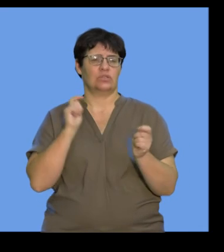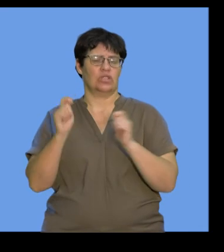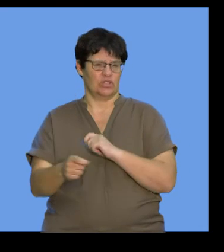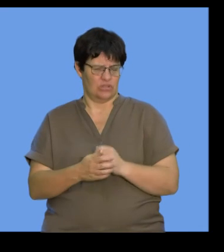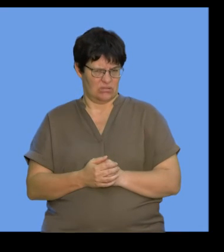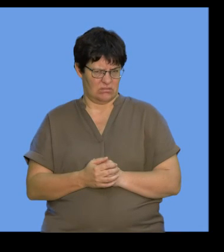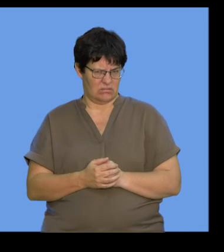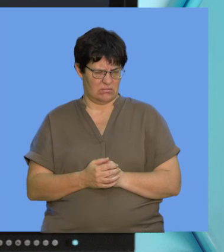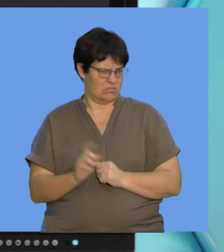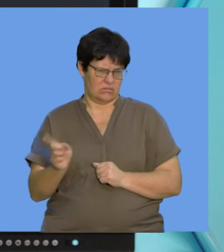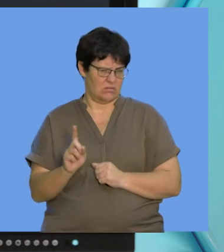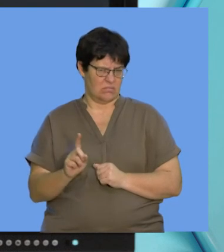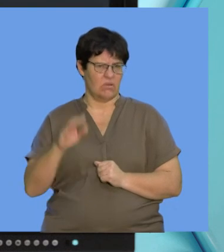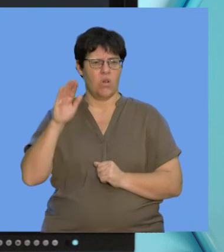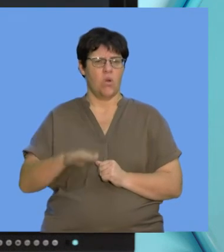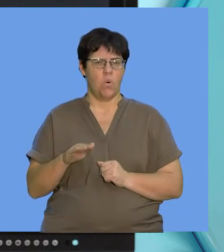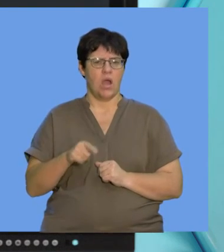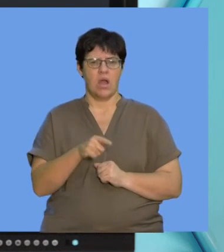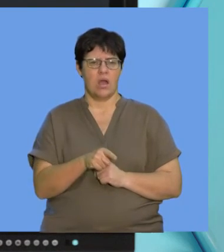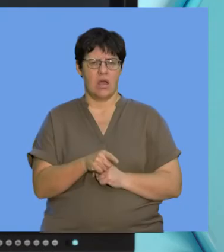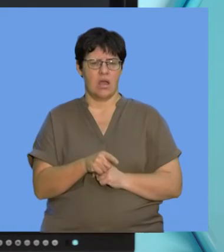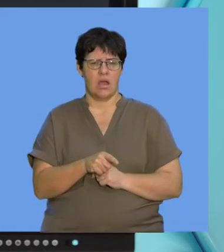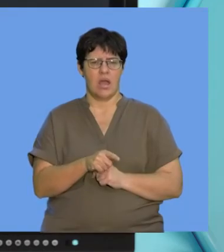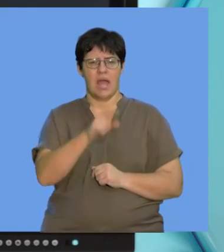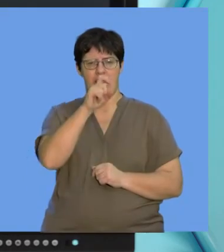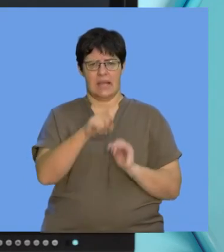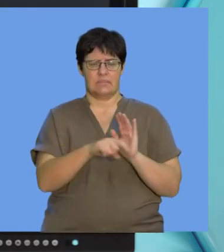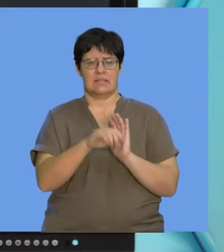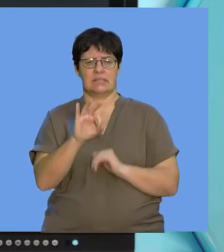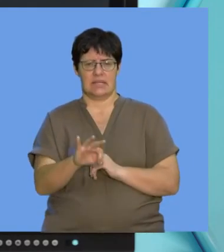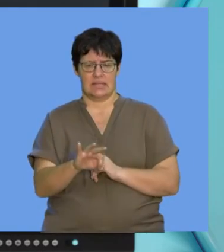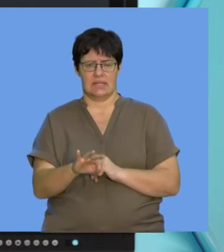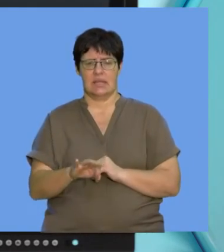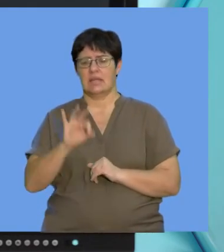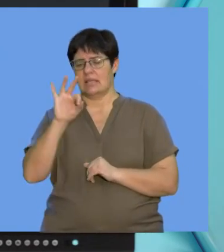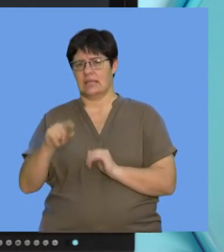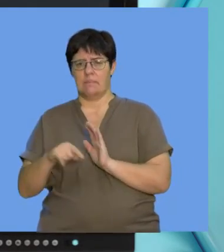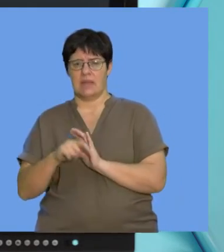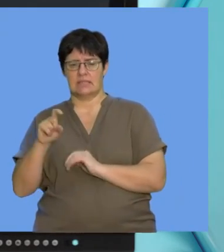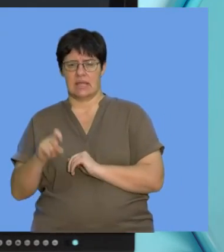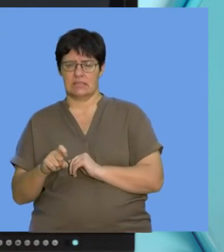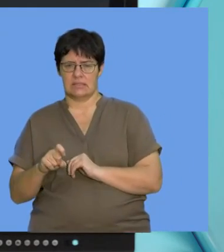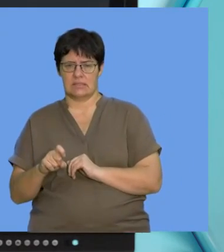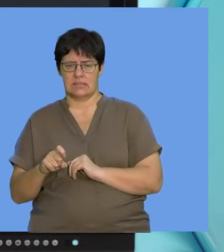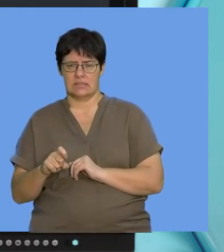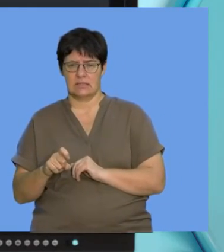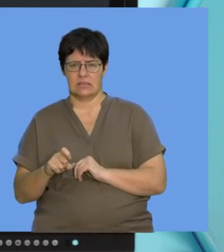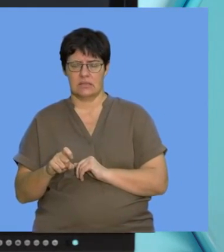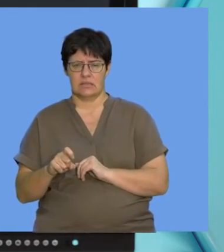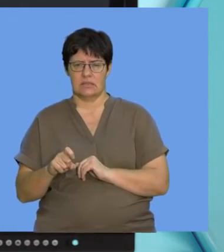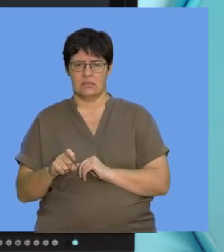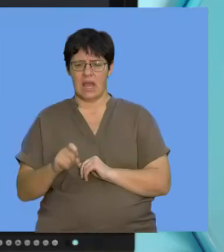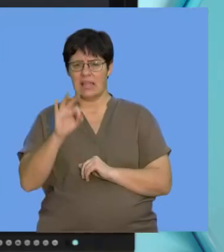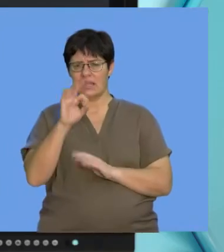will immediately say, no, my lowest common denominator there is x minus 3 and 3 minus x. But you can change